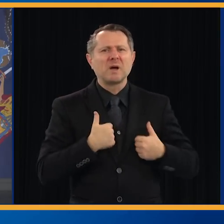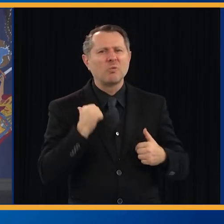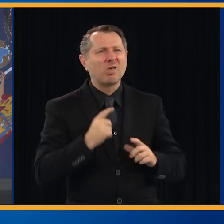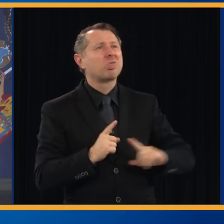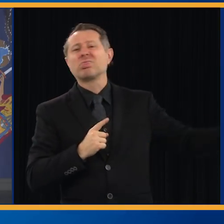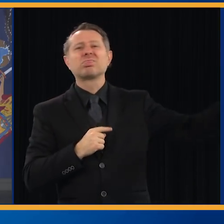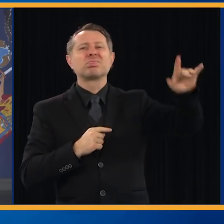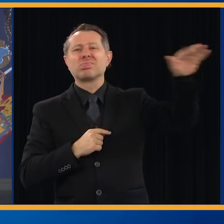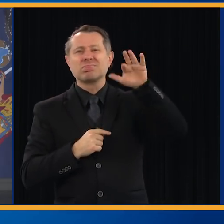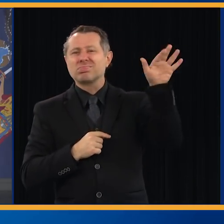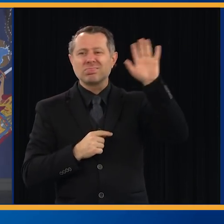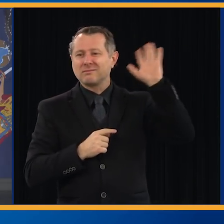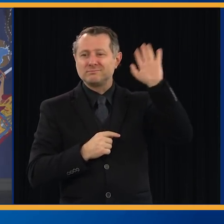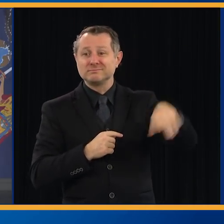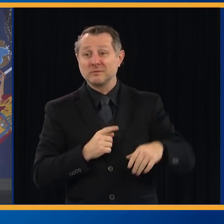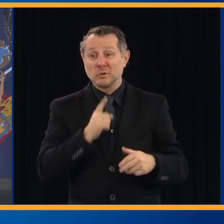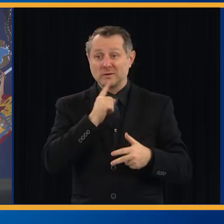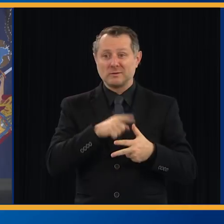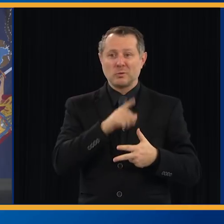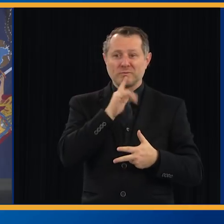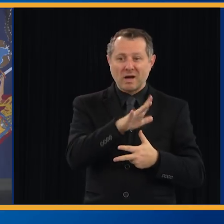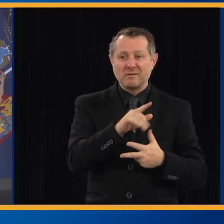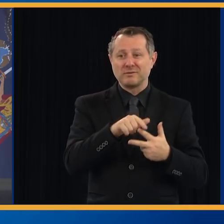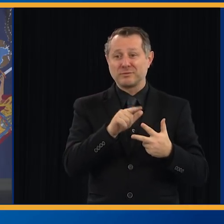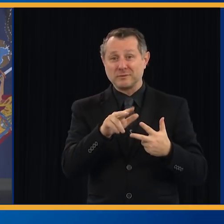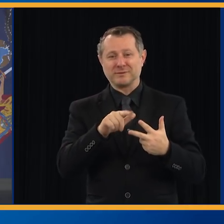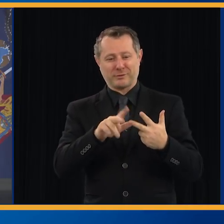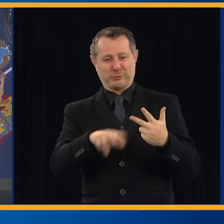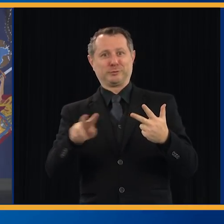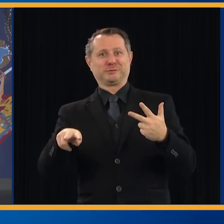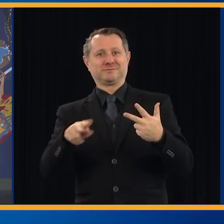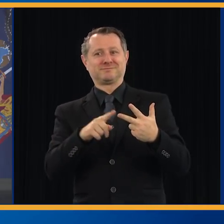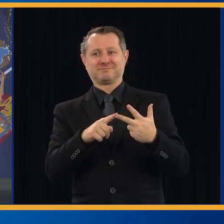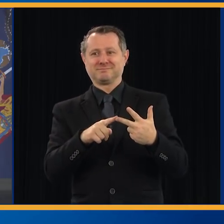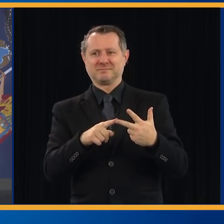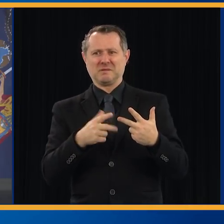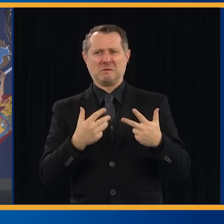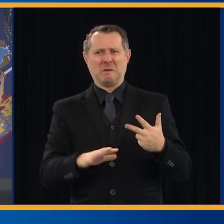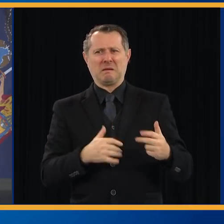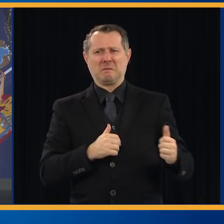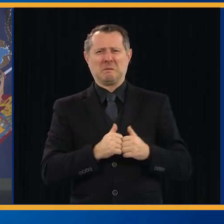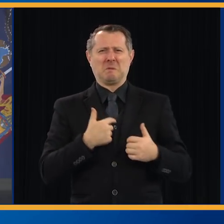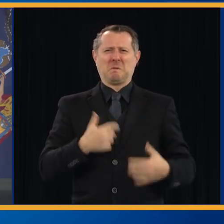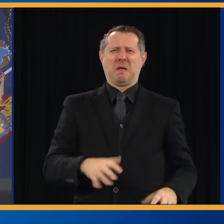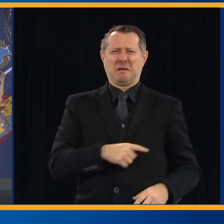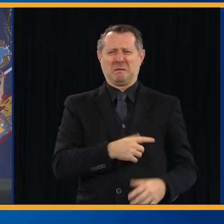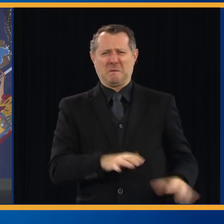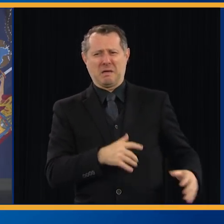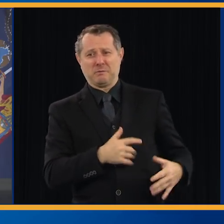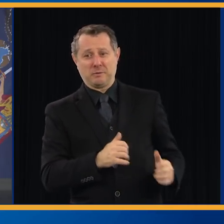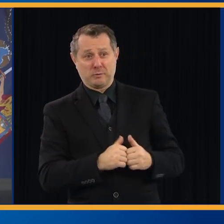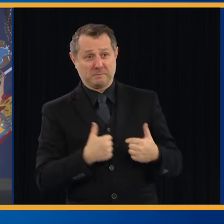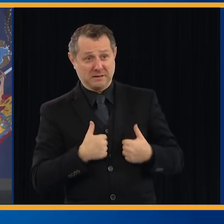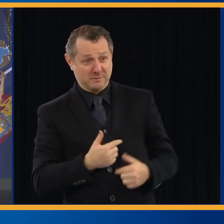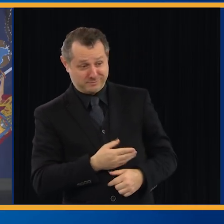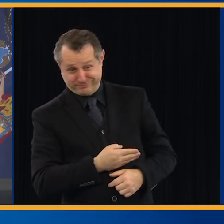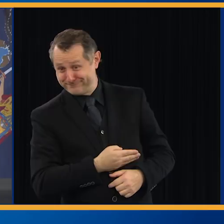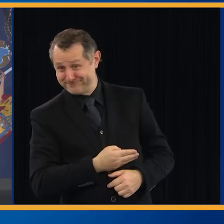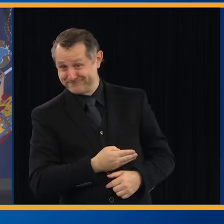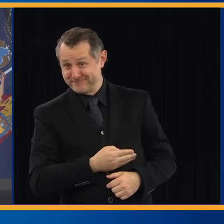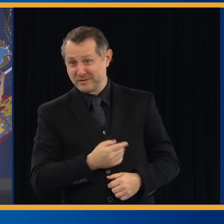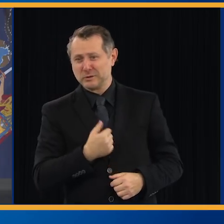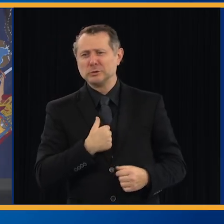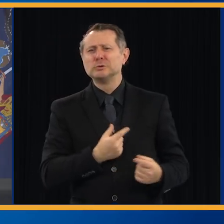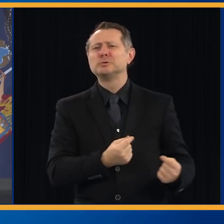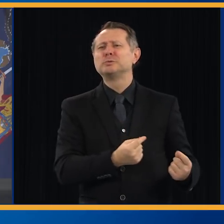25, 22 years old. The last thing they want to do is hang out with Pop, right? They have places to go, people